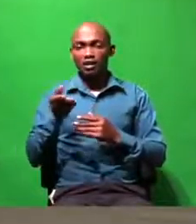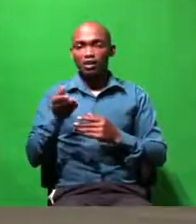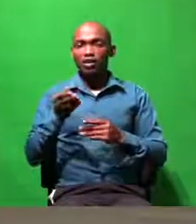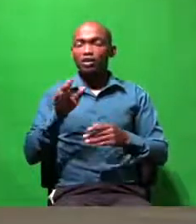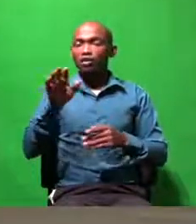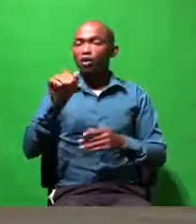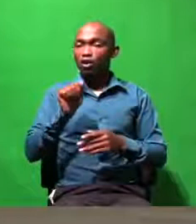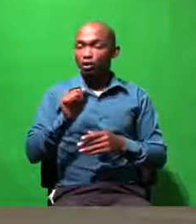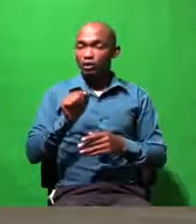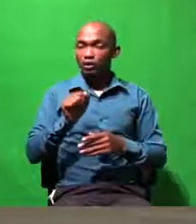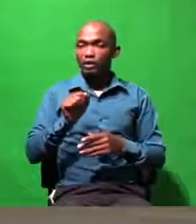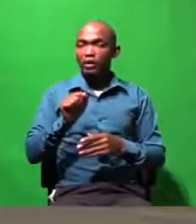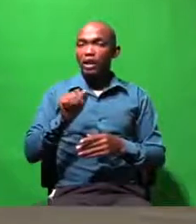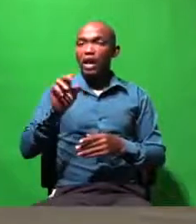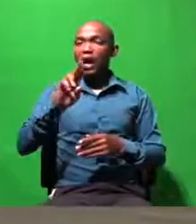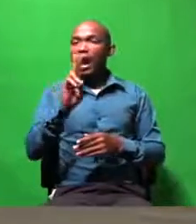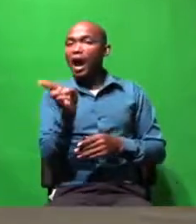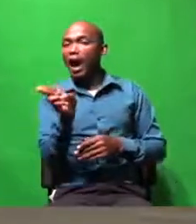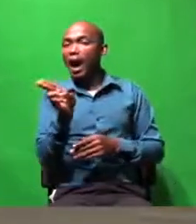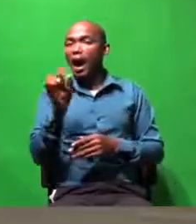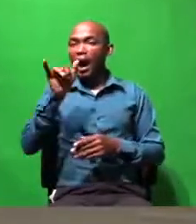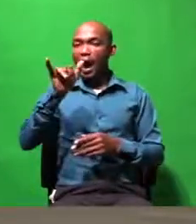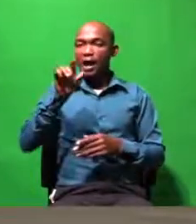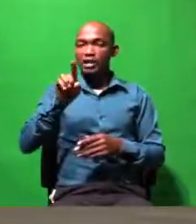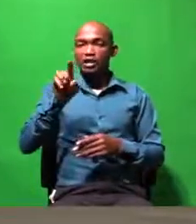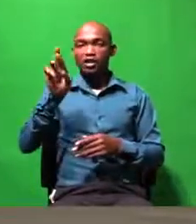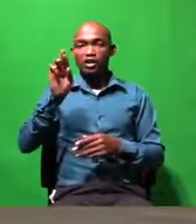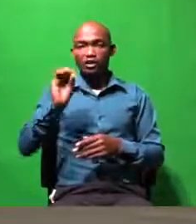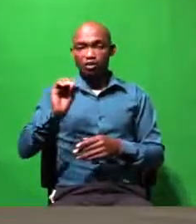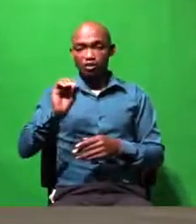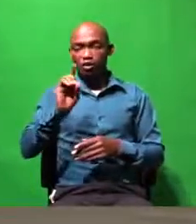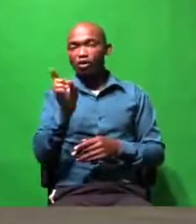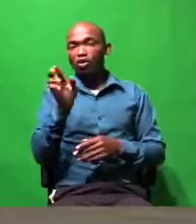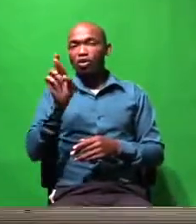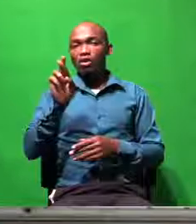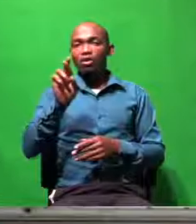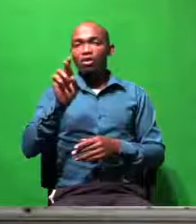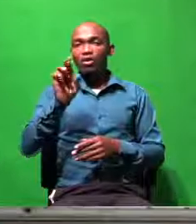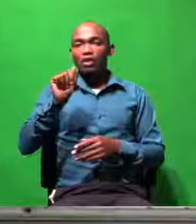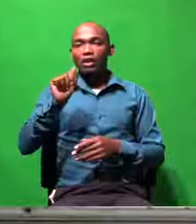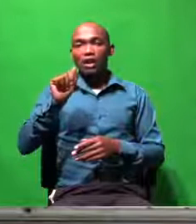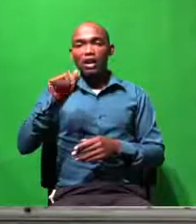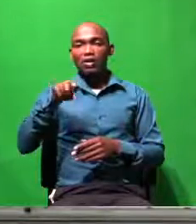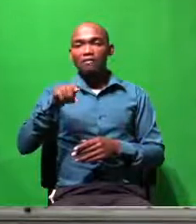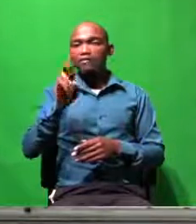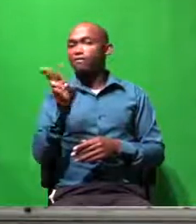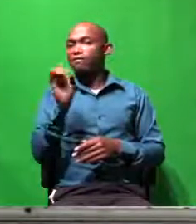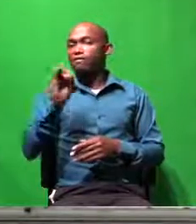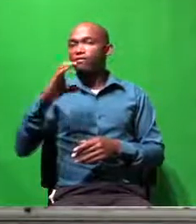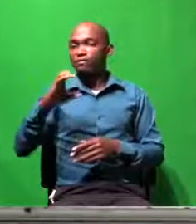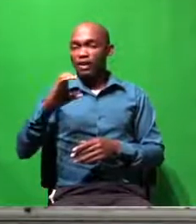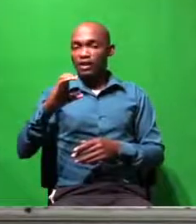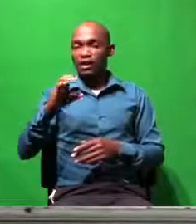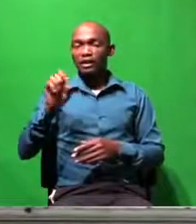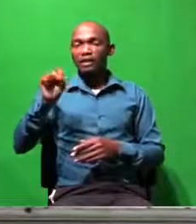survey. hydrographic surveying. So, my student,